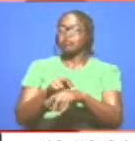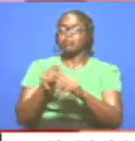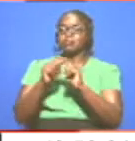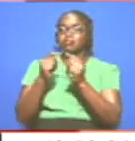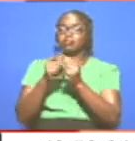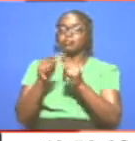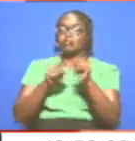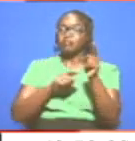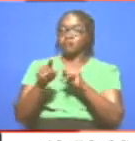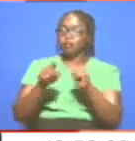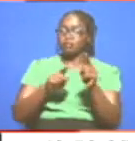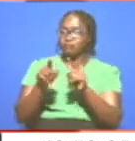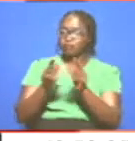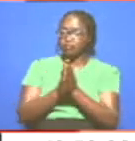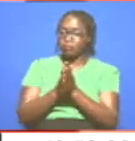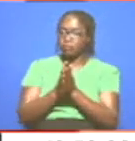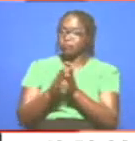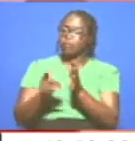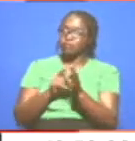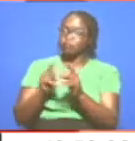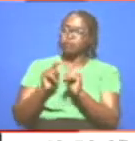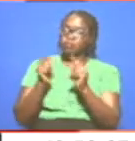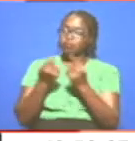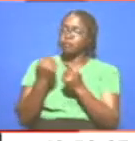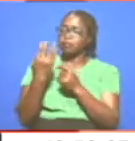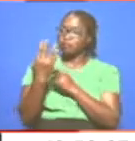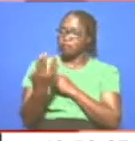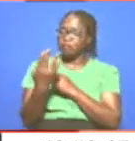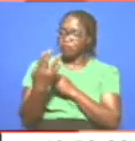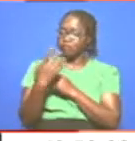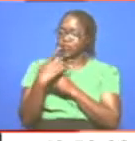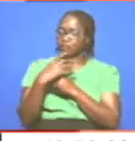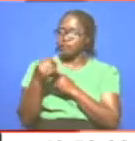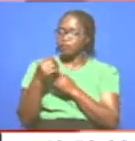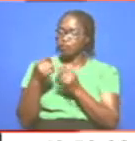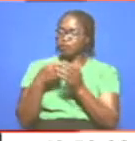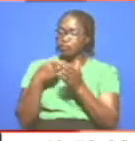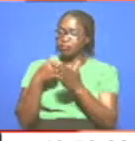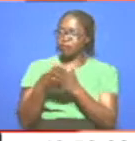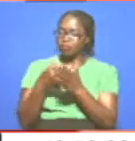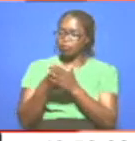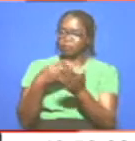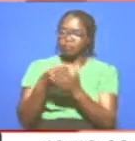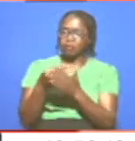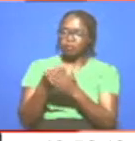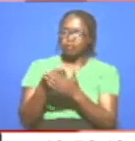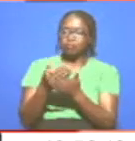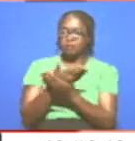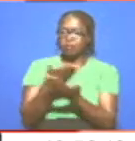the 2 tours for the ladies team. So those were 4 tours. And they pumped in a lot of money towards those tours.